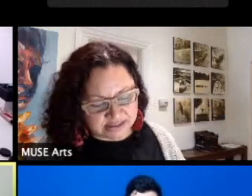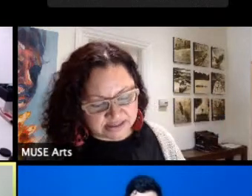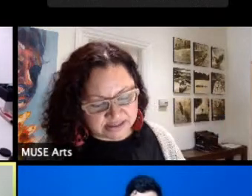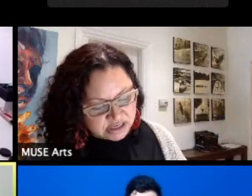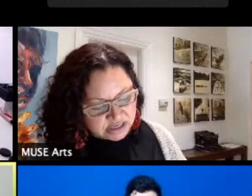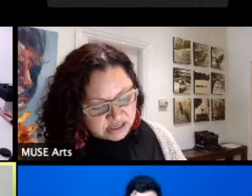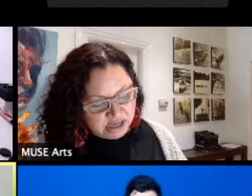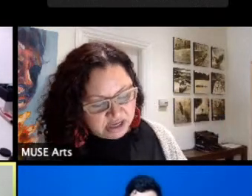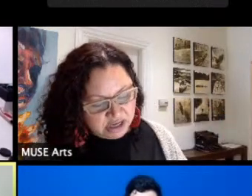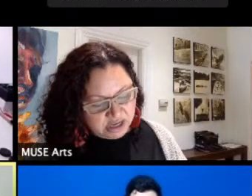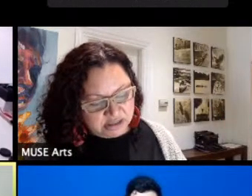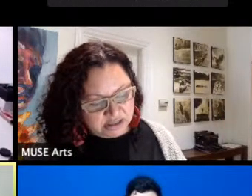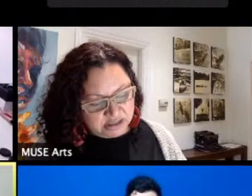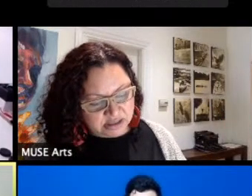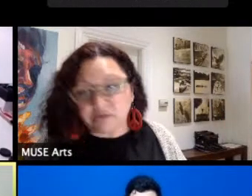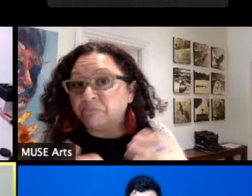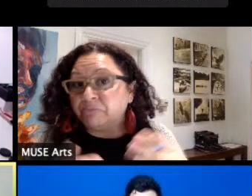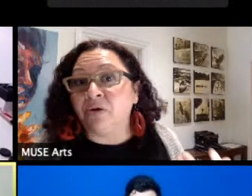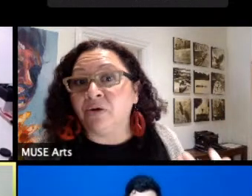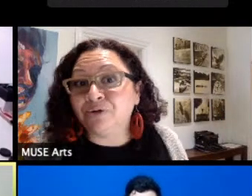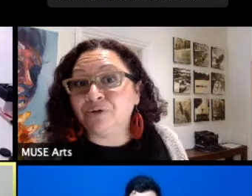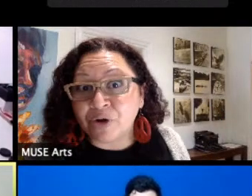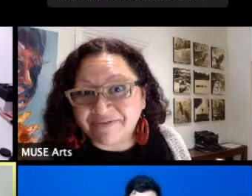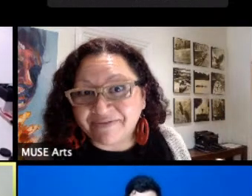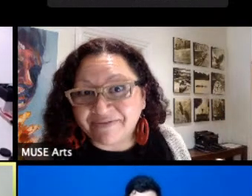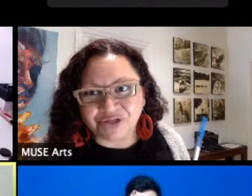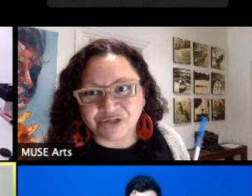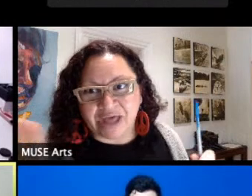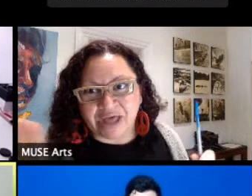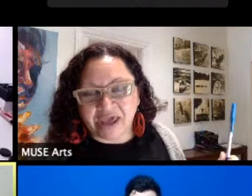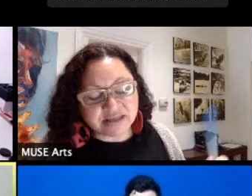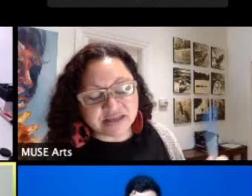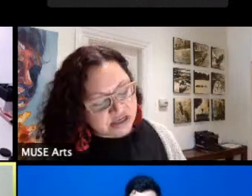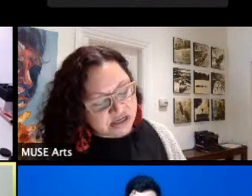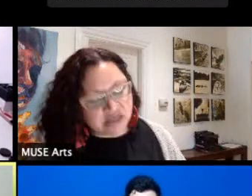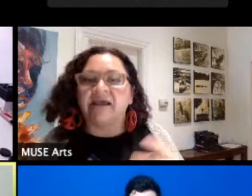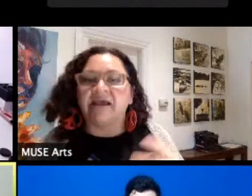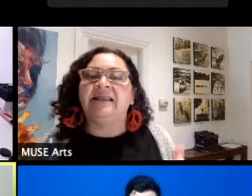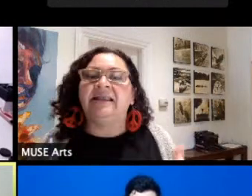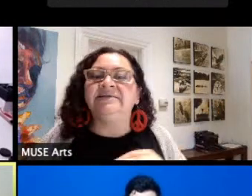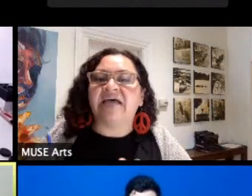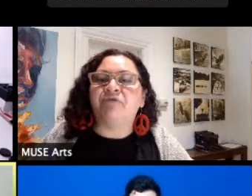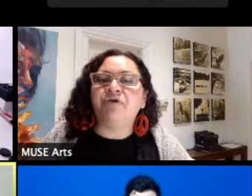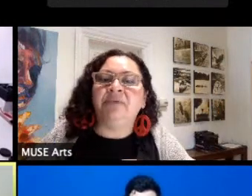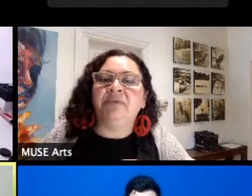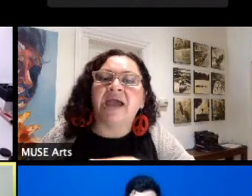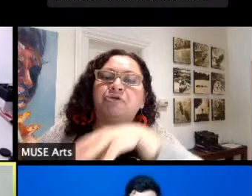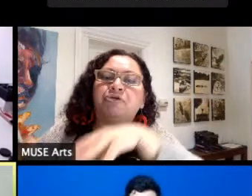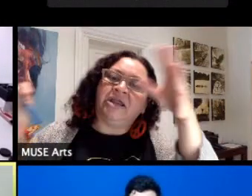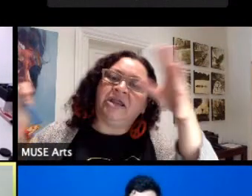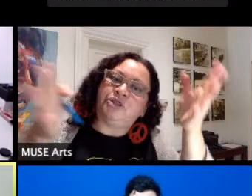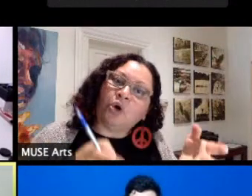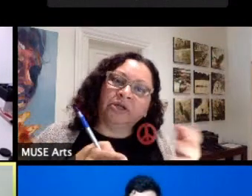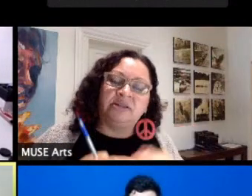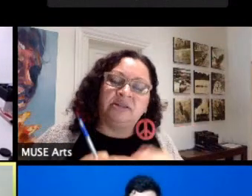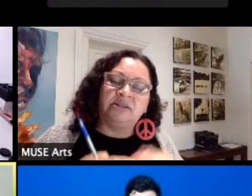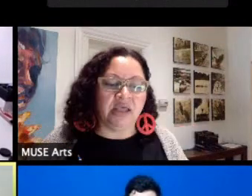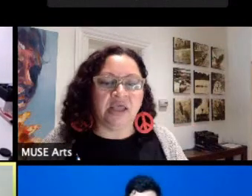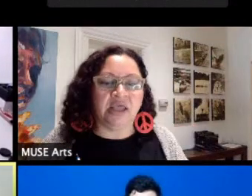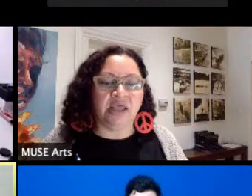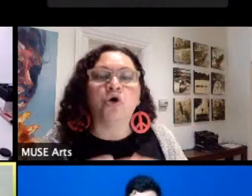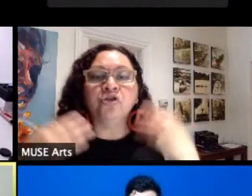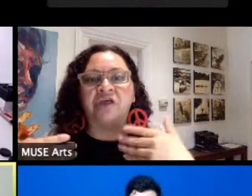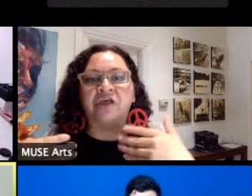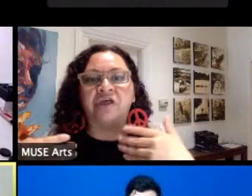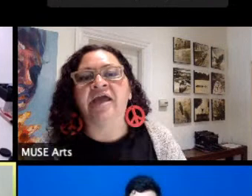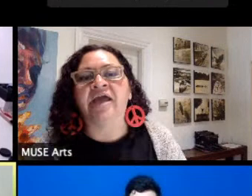And although we don't have an answer to that yet, the reality is that we migrated all the content that we had